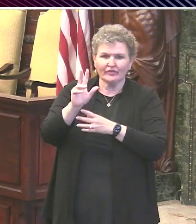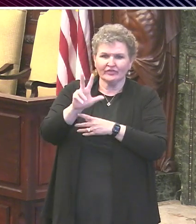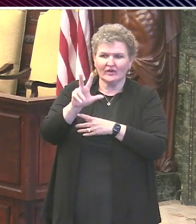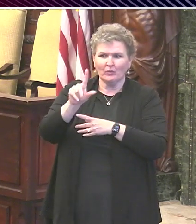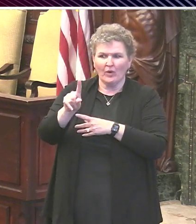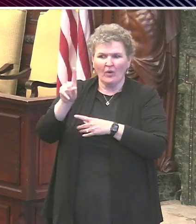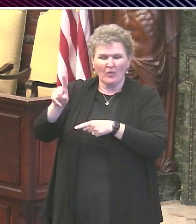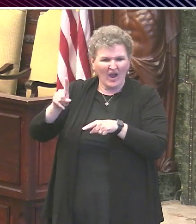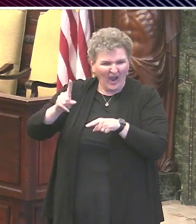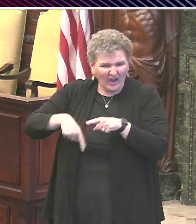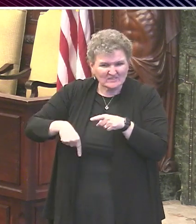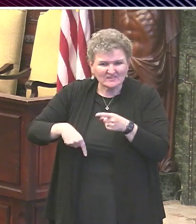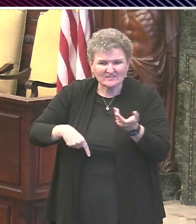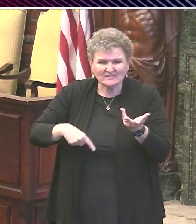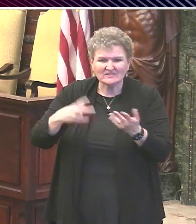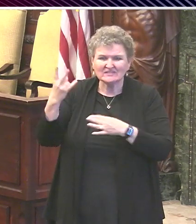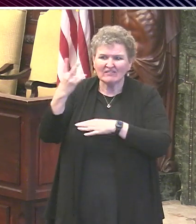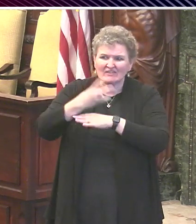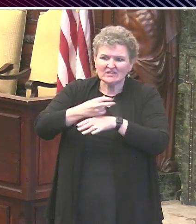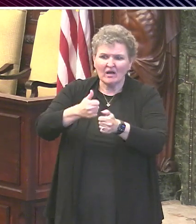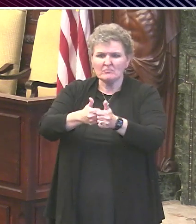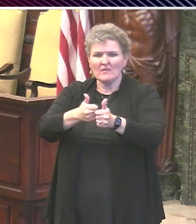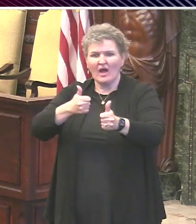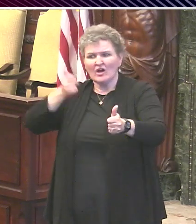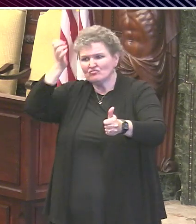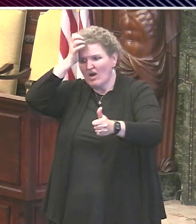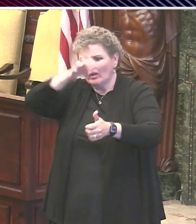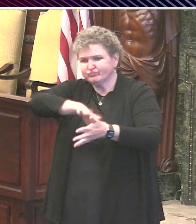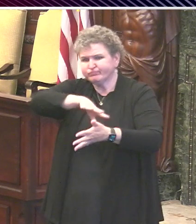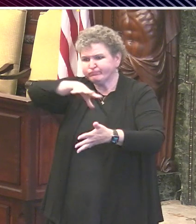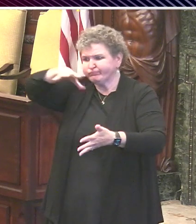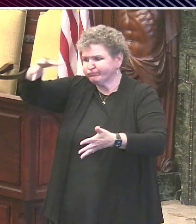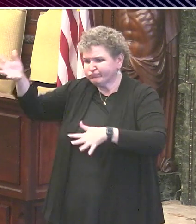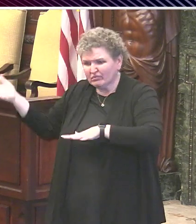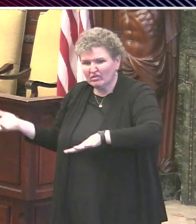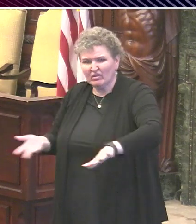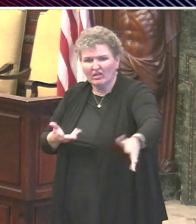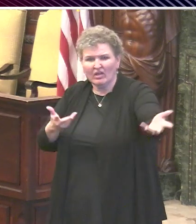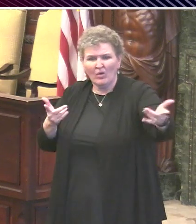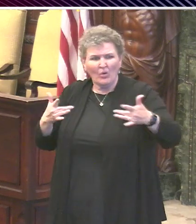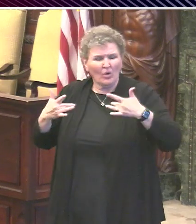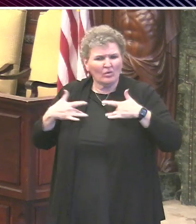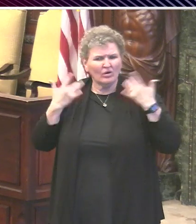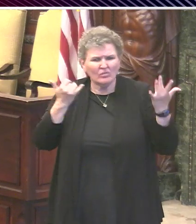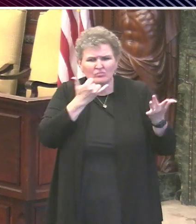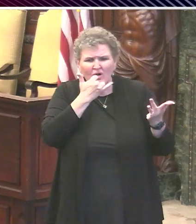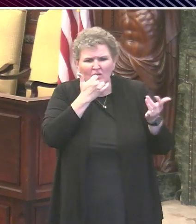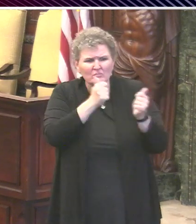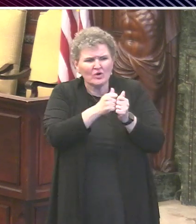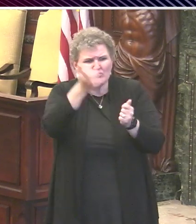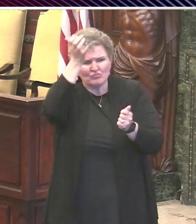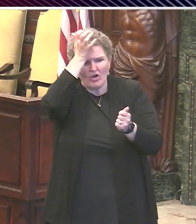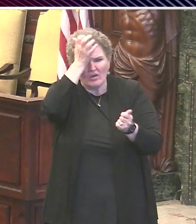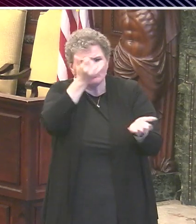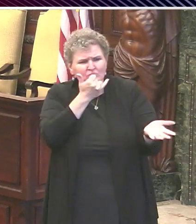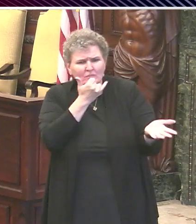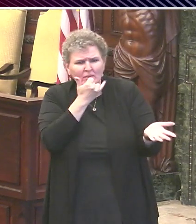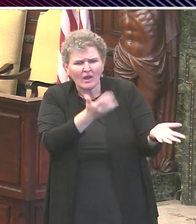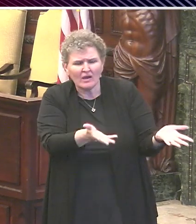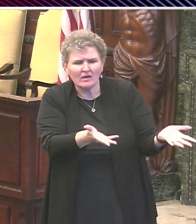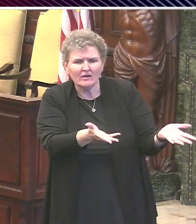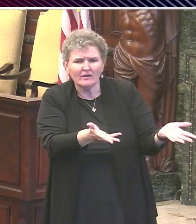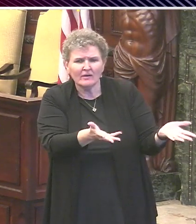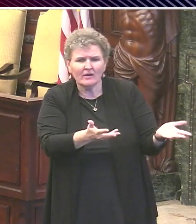with trash not being picked up. Is there a broader problem with the trash? Some have speculated a contract with the